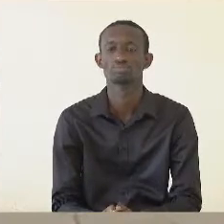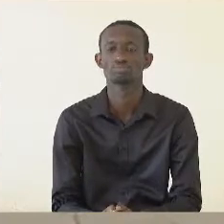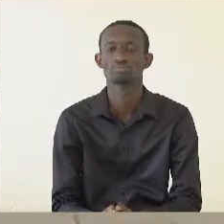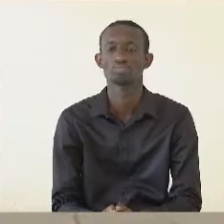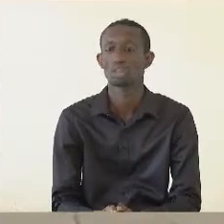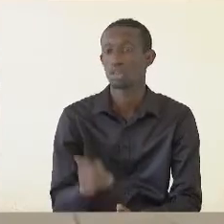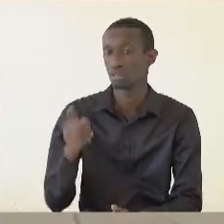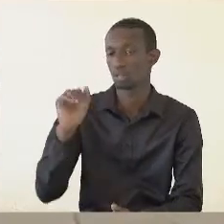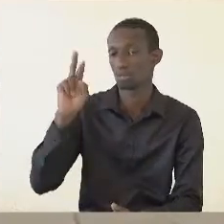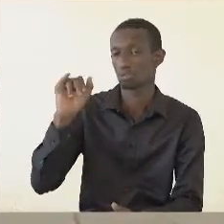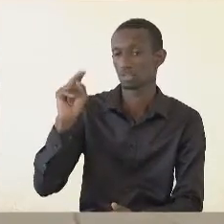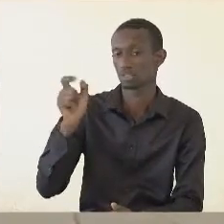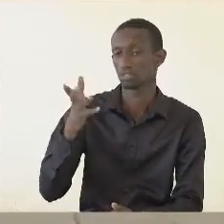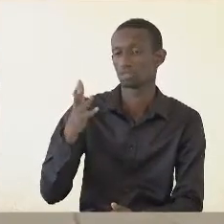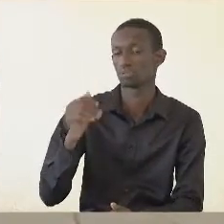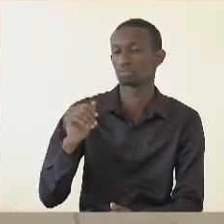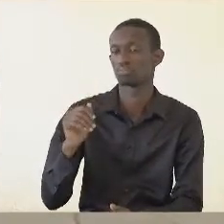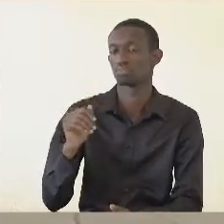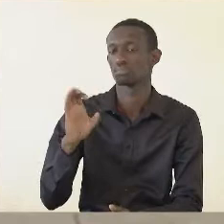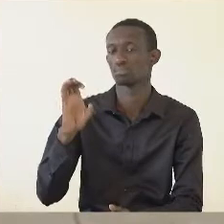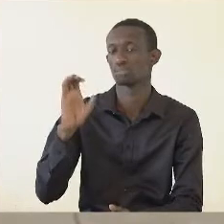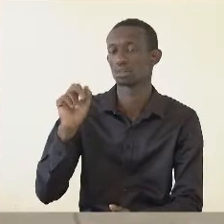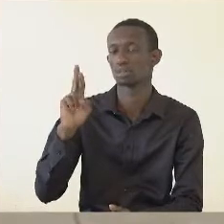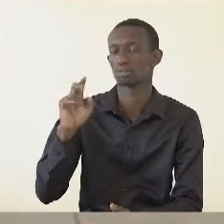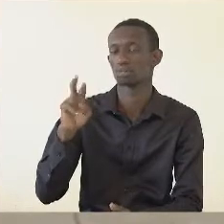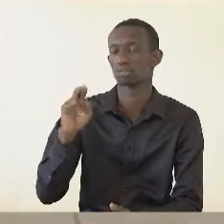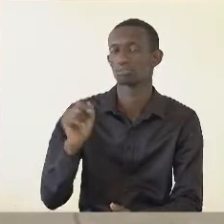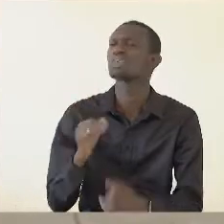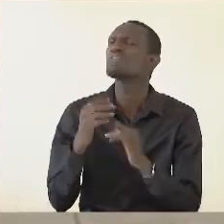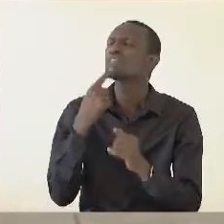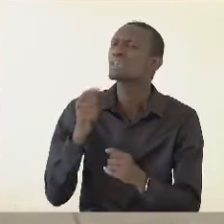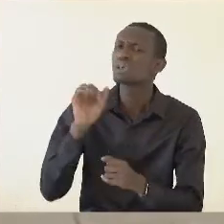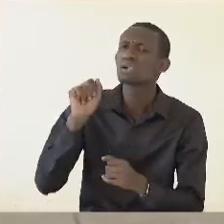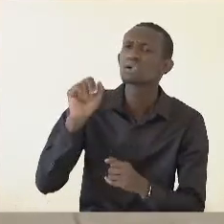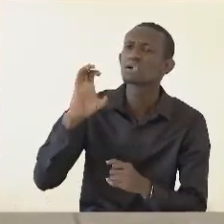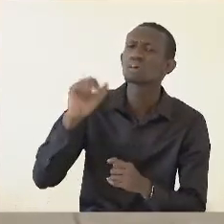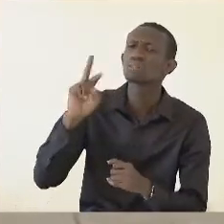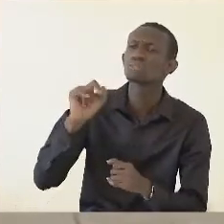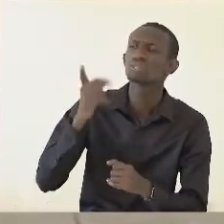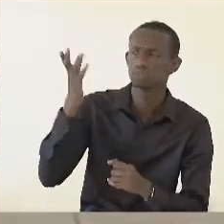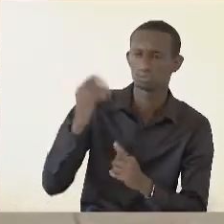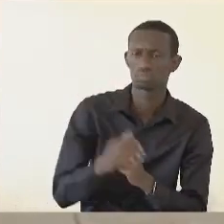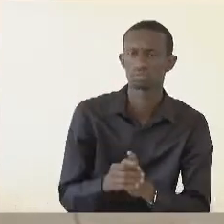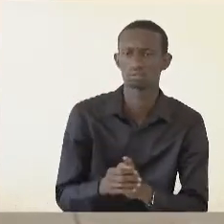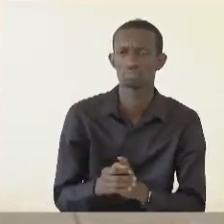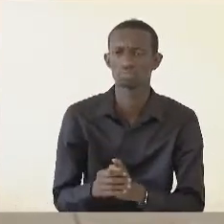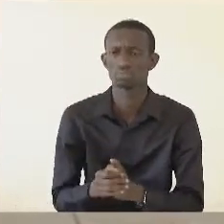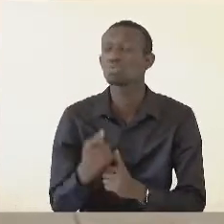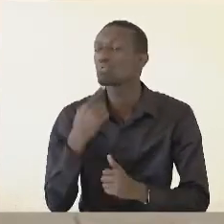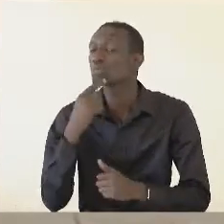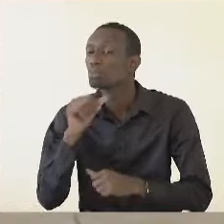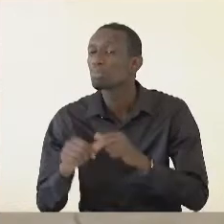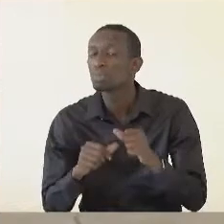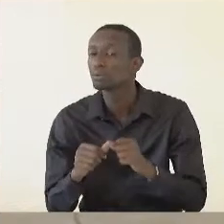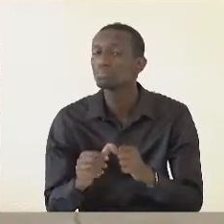which are aromatic. So when we talk about the aromatic carboxylic acids, we are talking